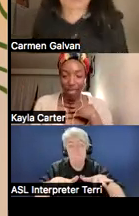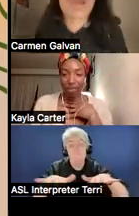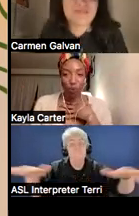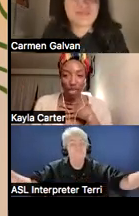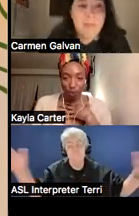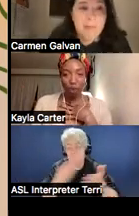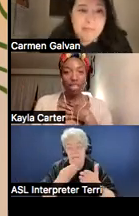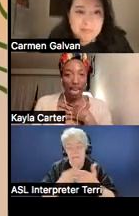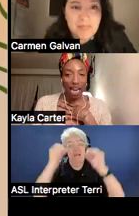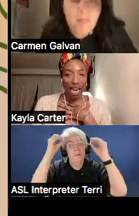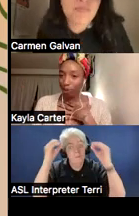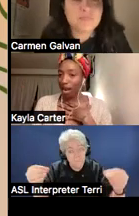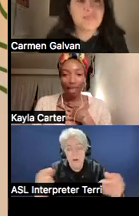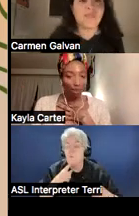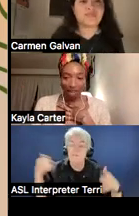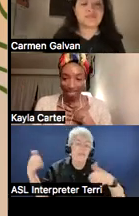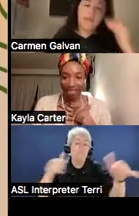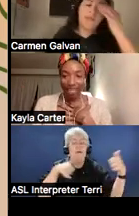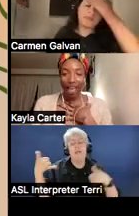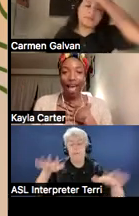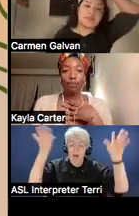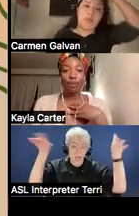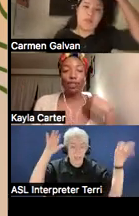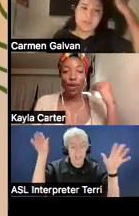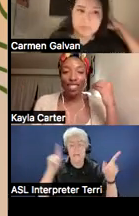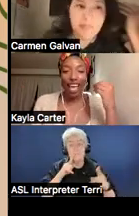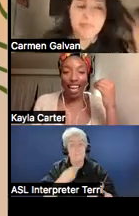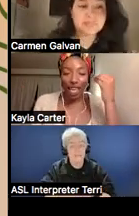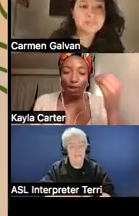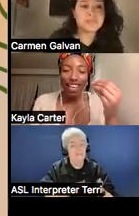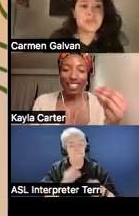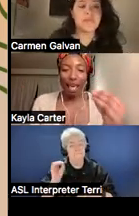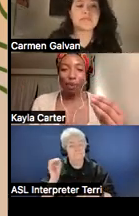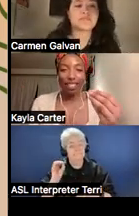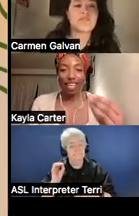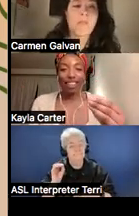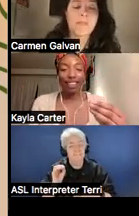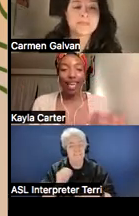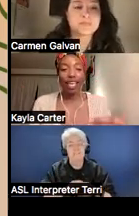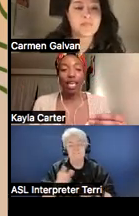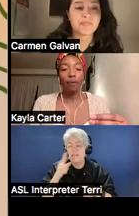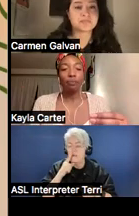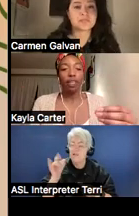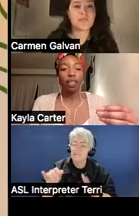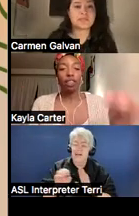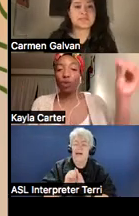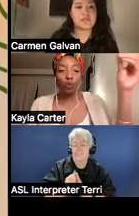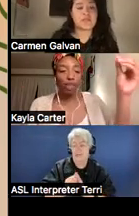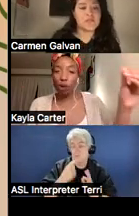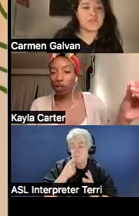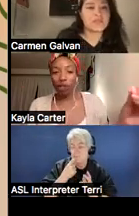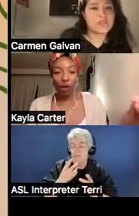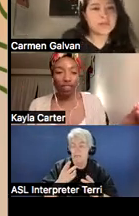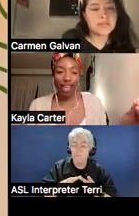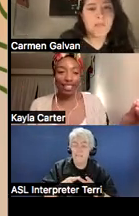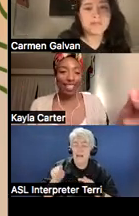play with. We can play with a lot of things, but not the money. And they use that example to say that, like, the reason why